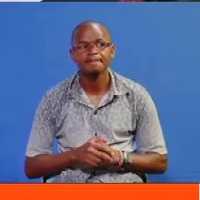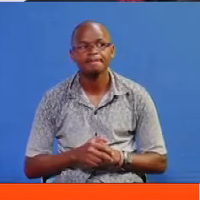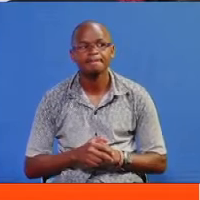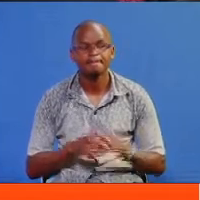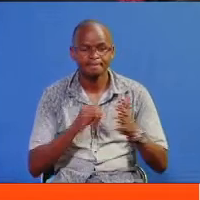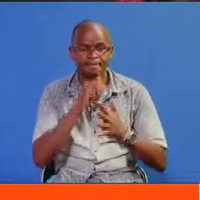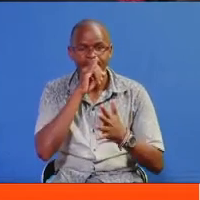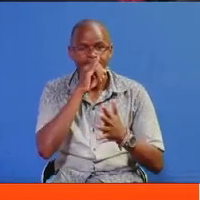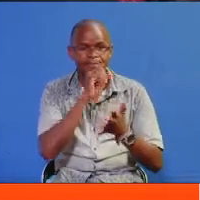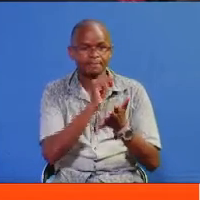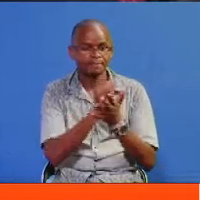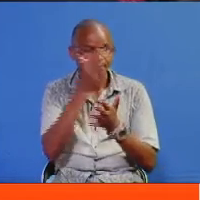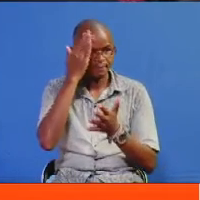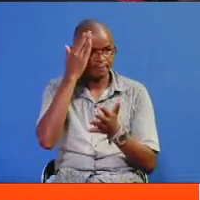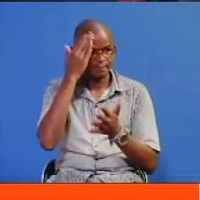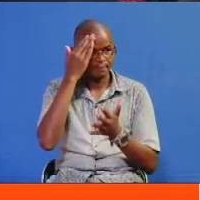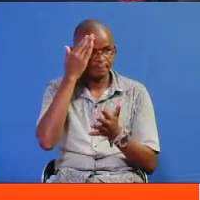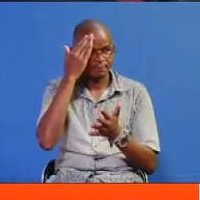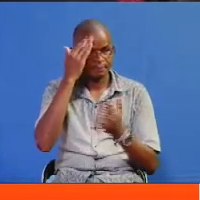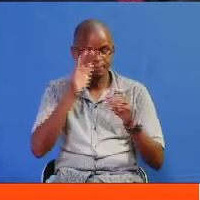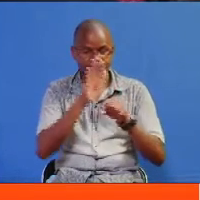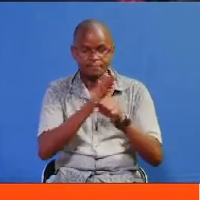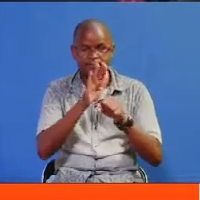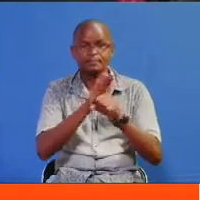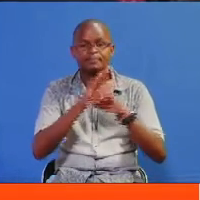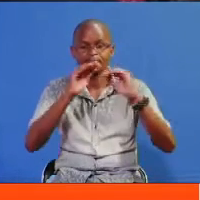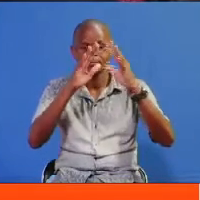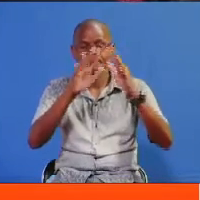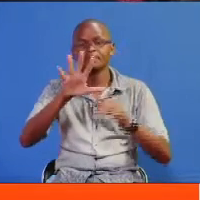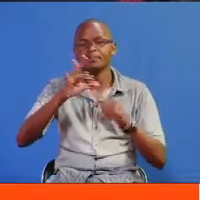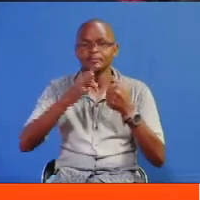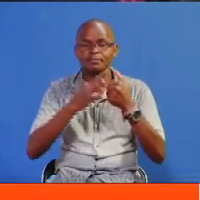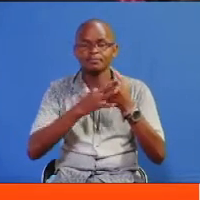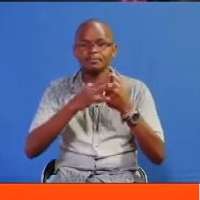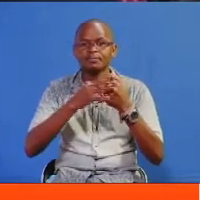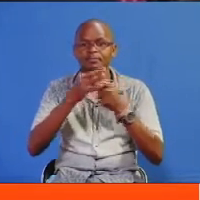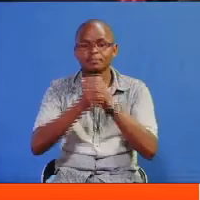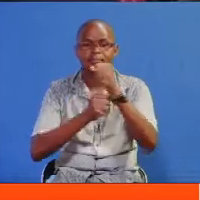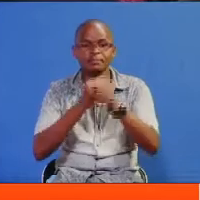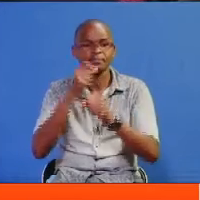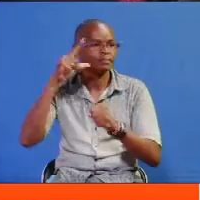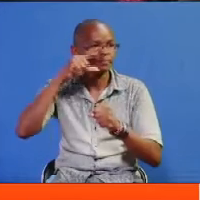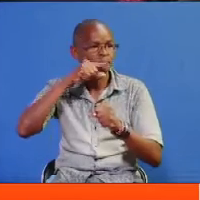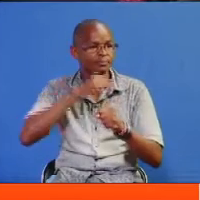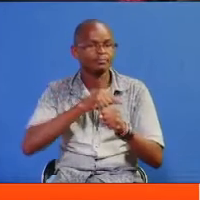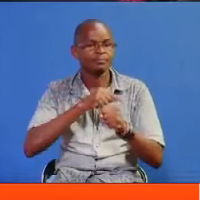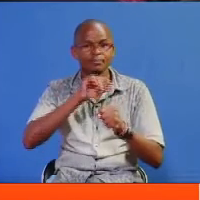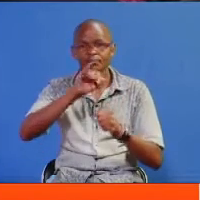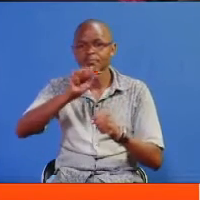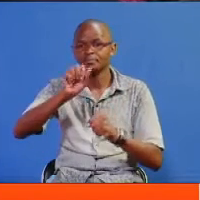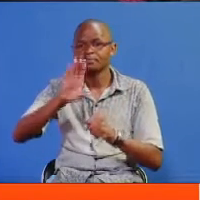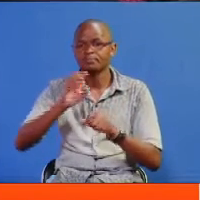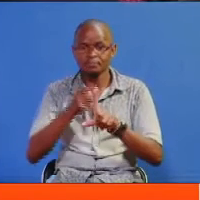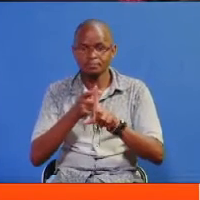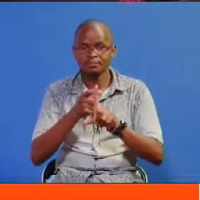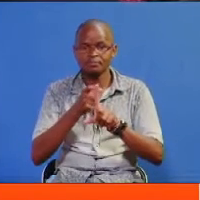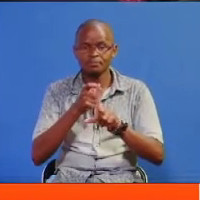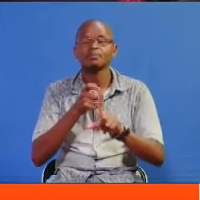It is satisfying to note that majority of the teachers aged 58 years and above have taken the jab from